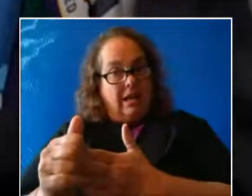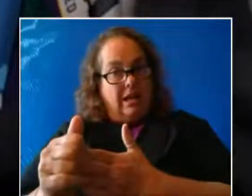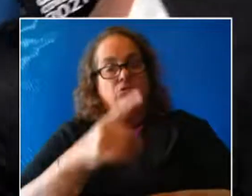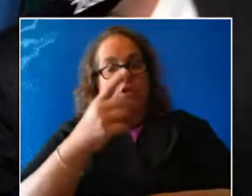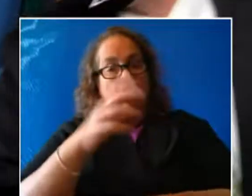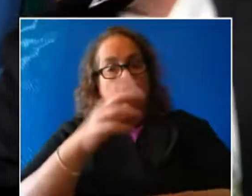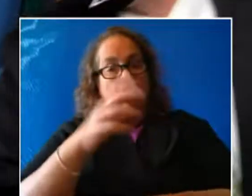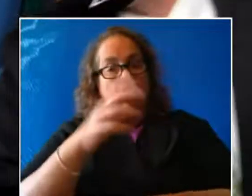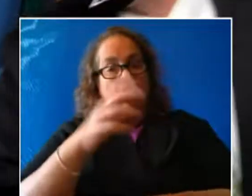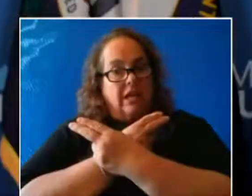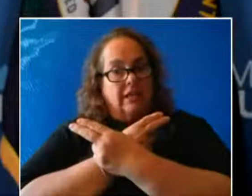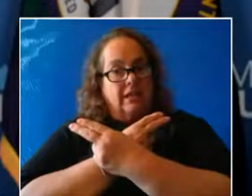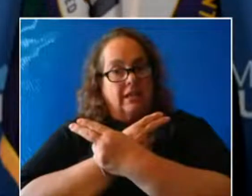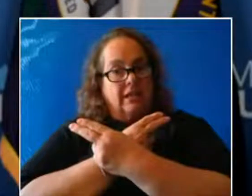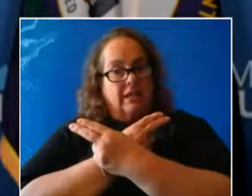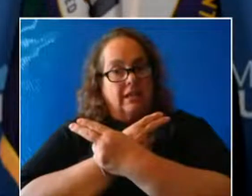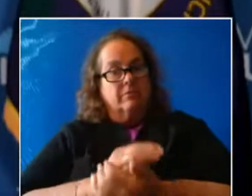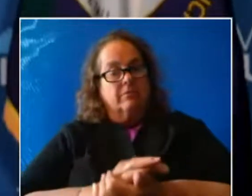Got to take that with me.